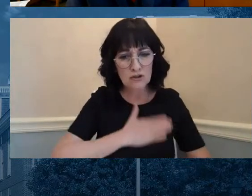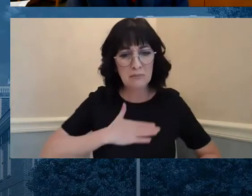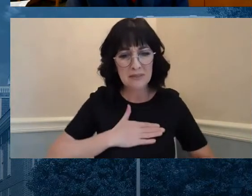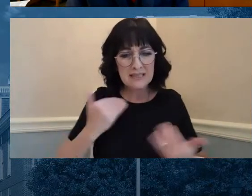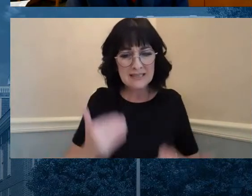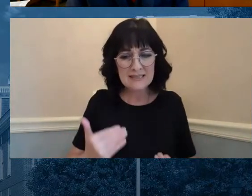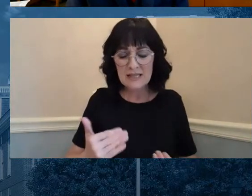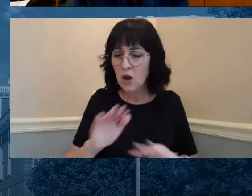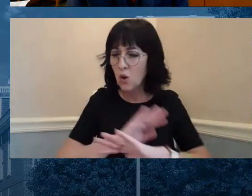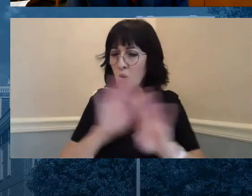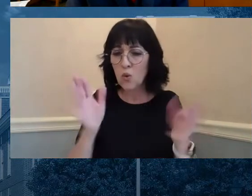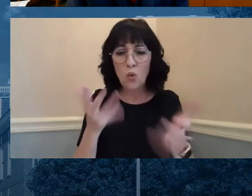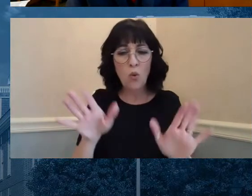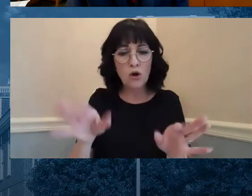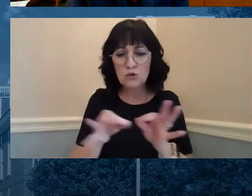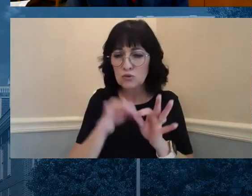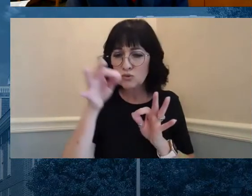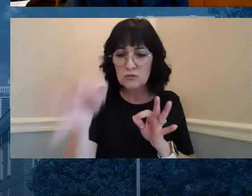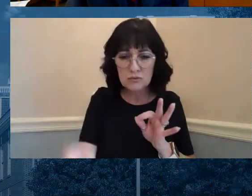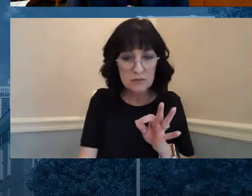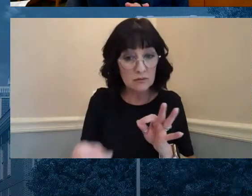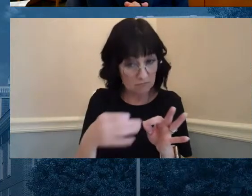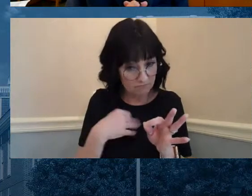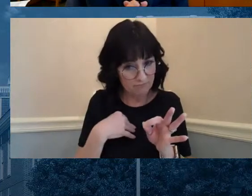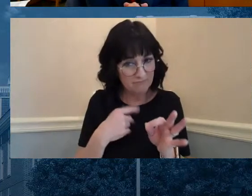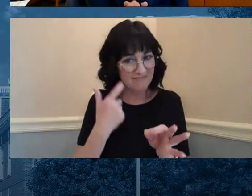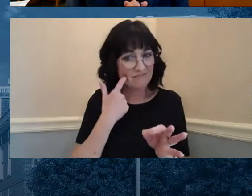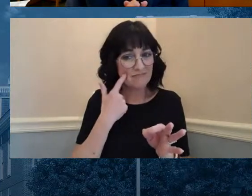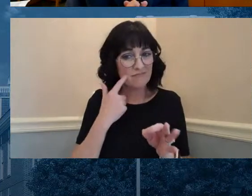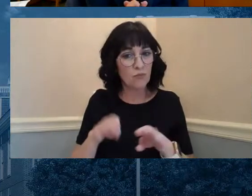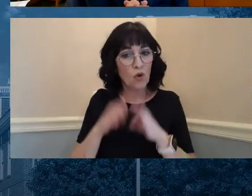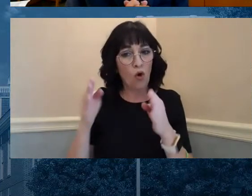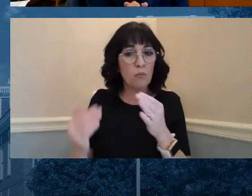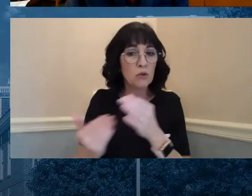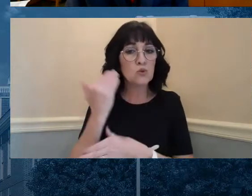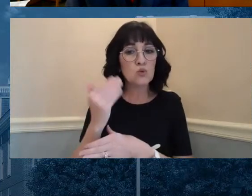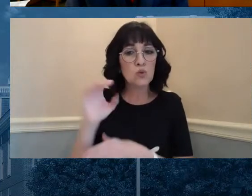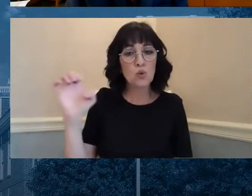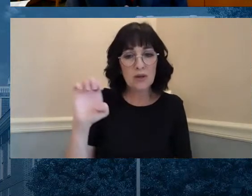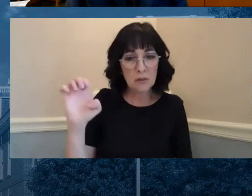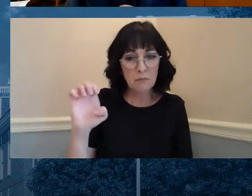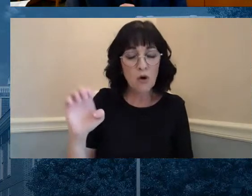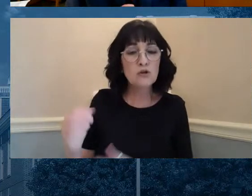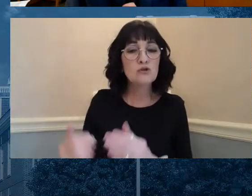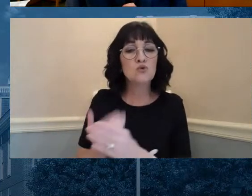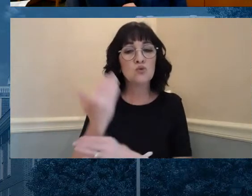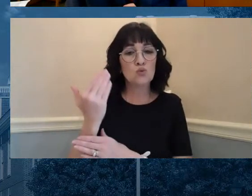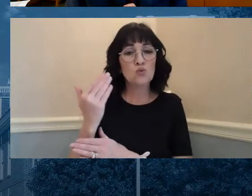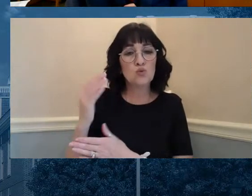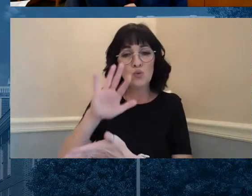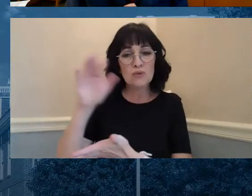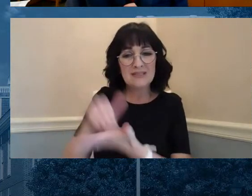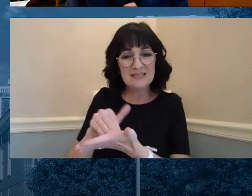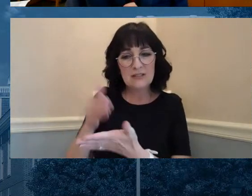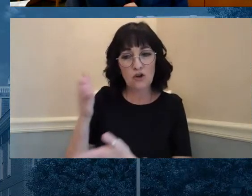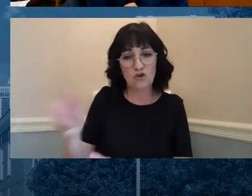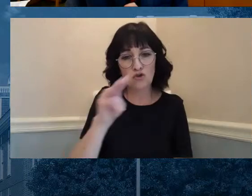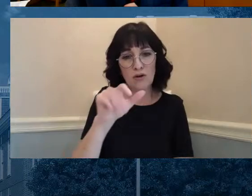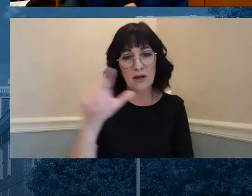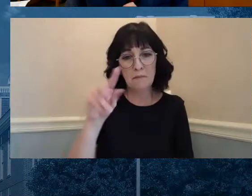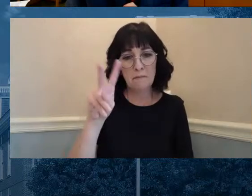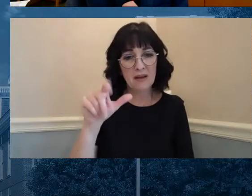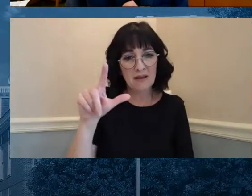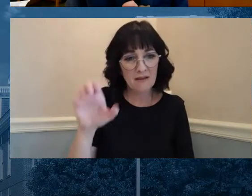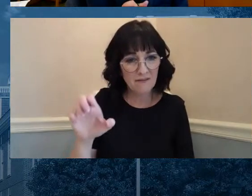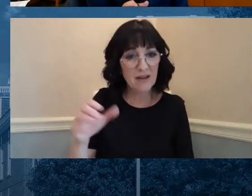up another emergency room and a cancer center in Millville. We've also been working on our specialty surgical hospital in the Rehoboth